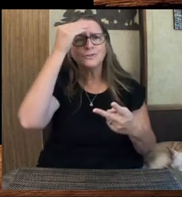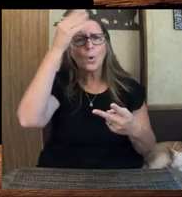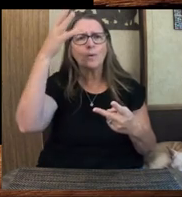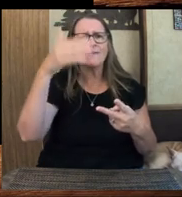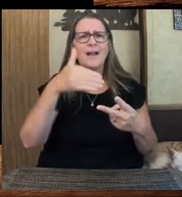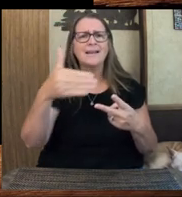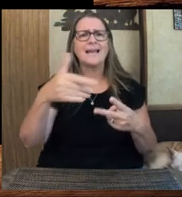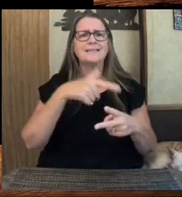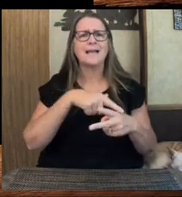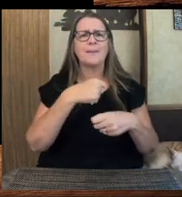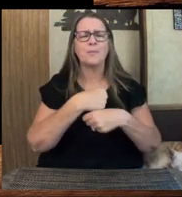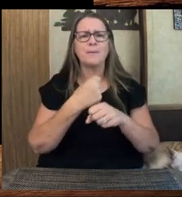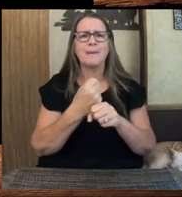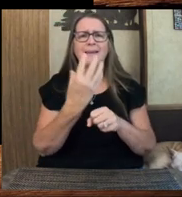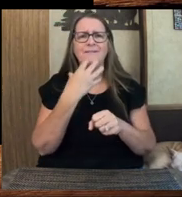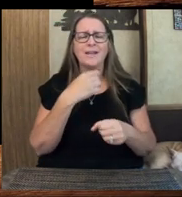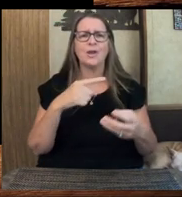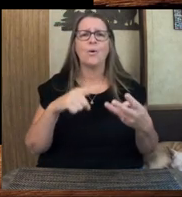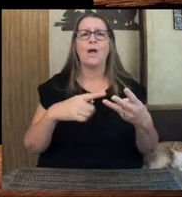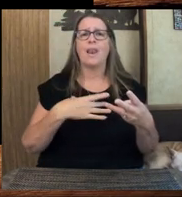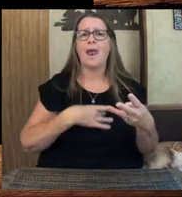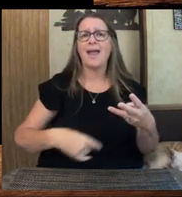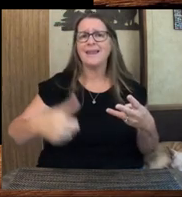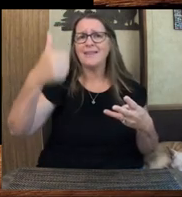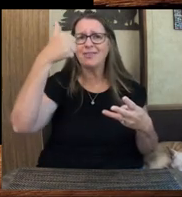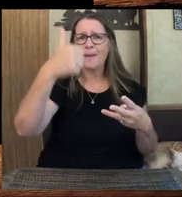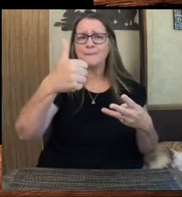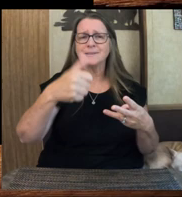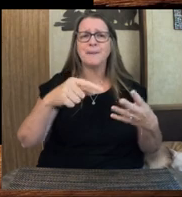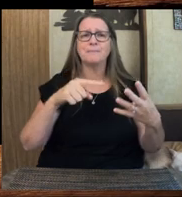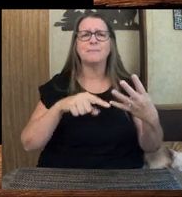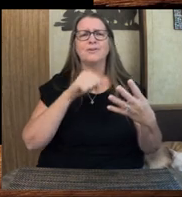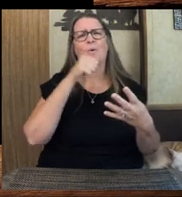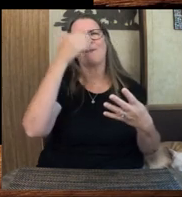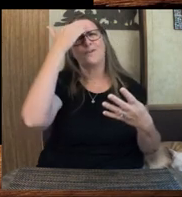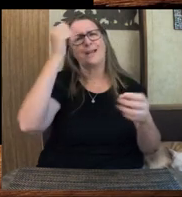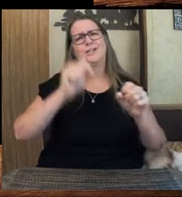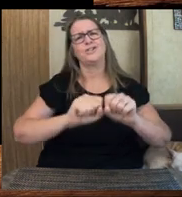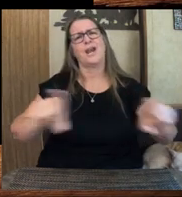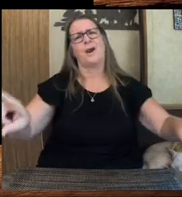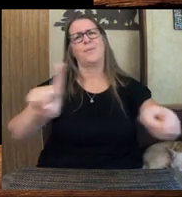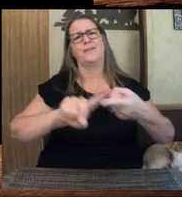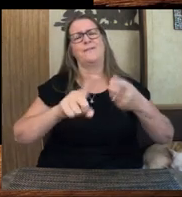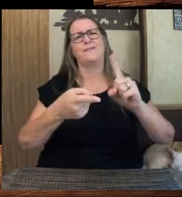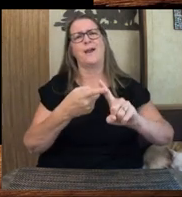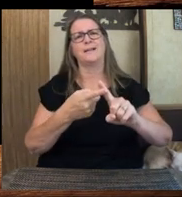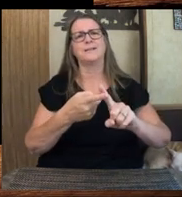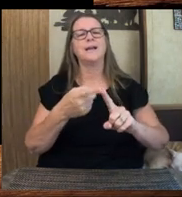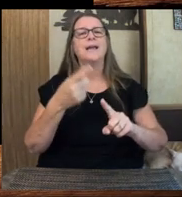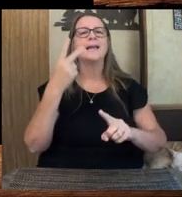get notified next time we drop a video. Like it, give it a thumbs up, and don't forget to